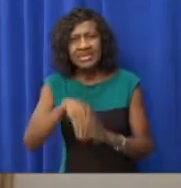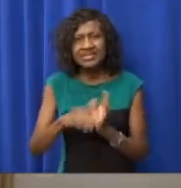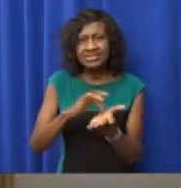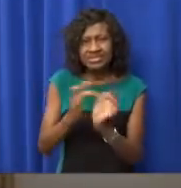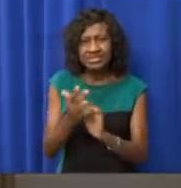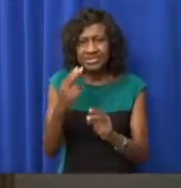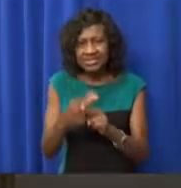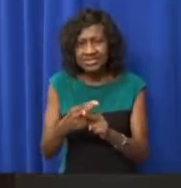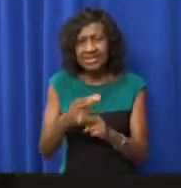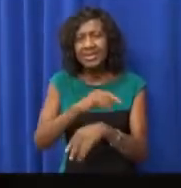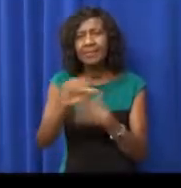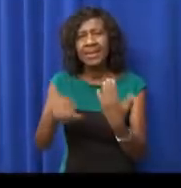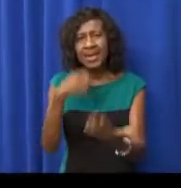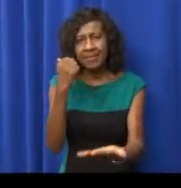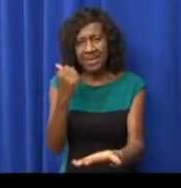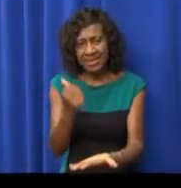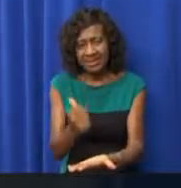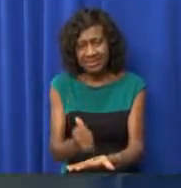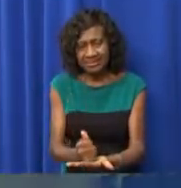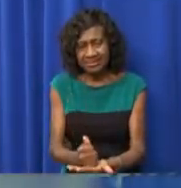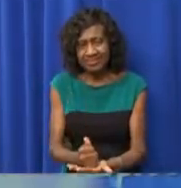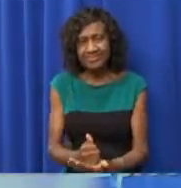amen.